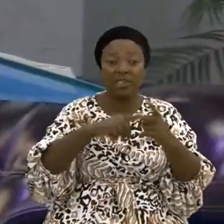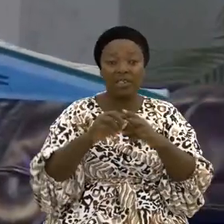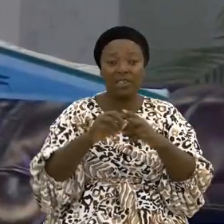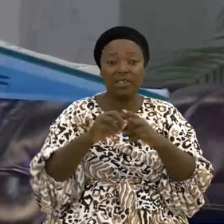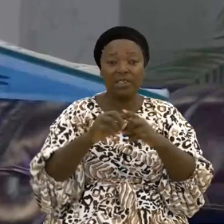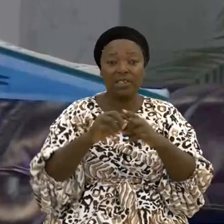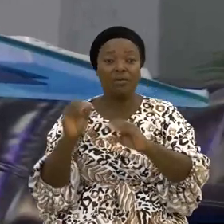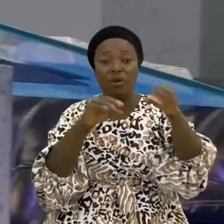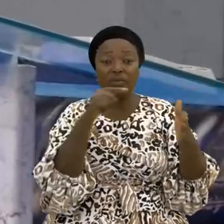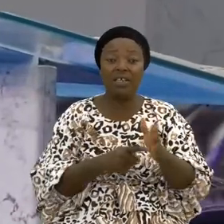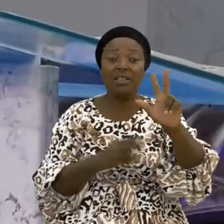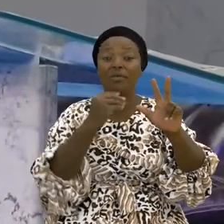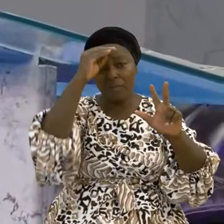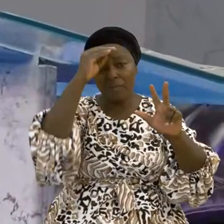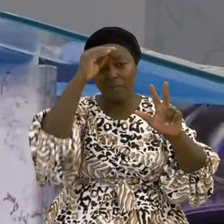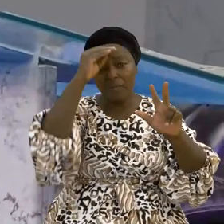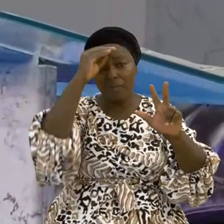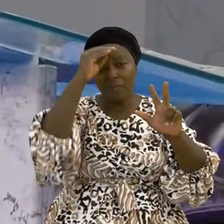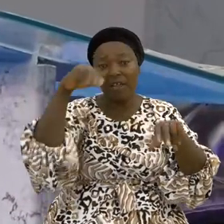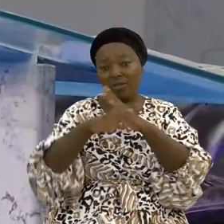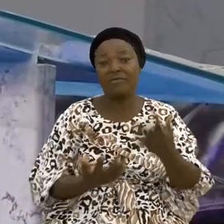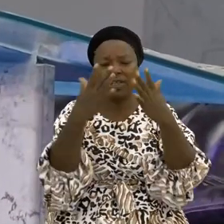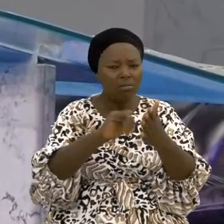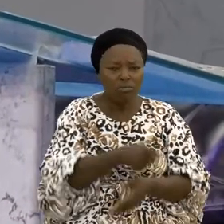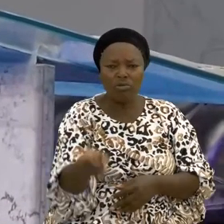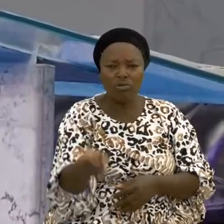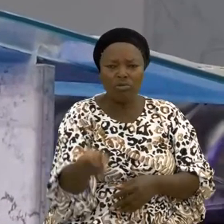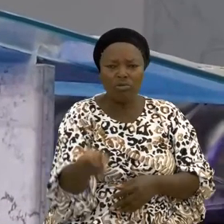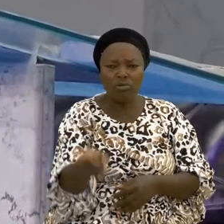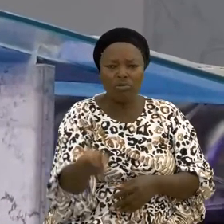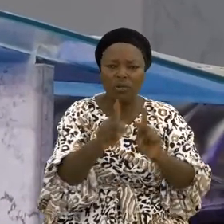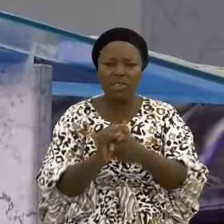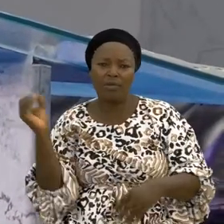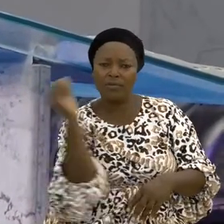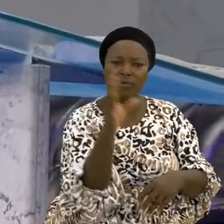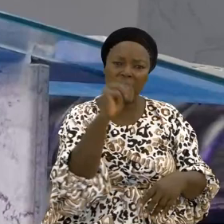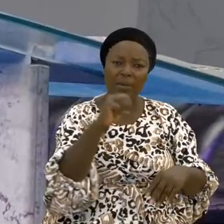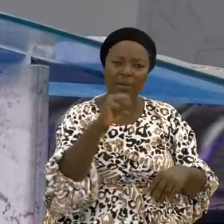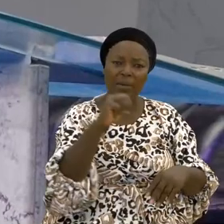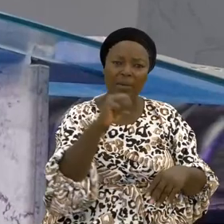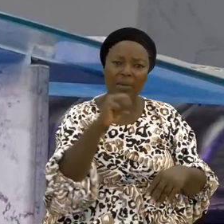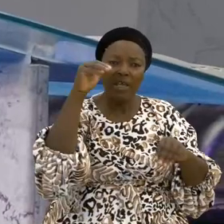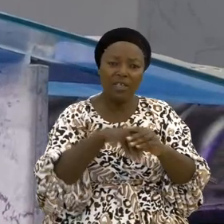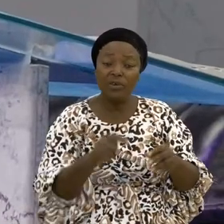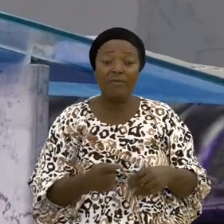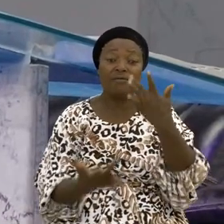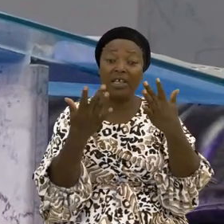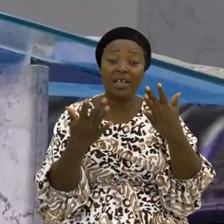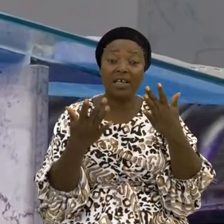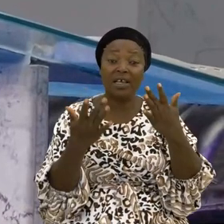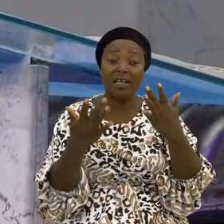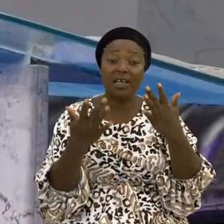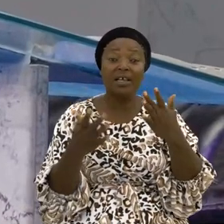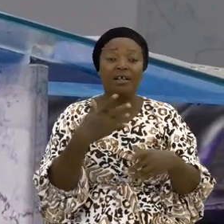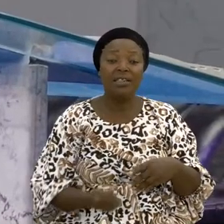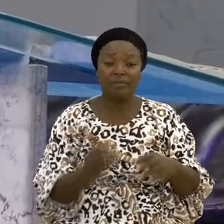and Abednego into the fire. Those people that cast them into the fire, the flame of the fire came